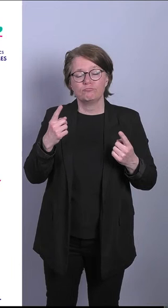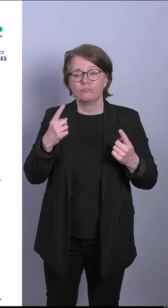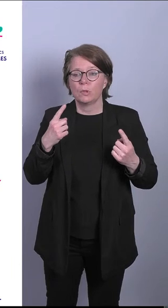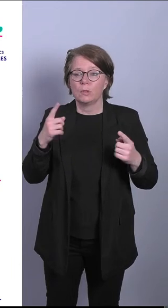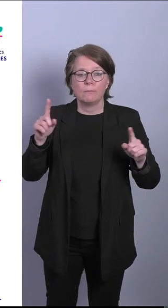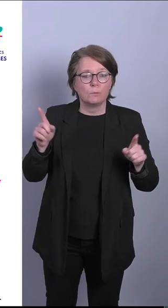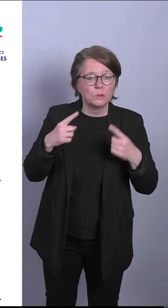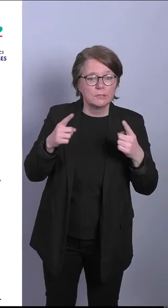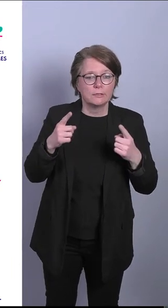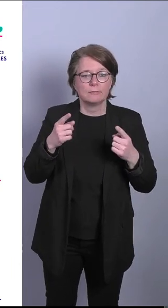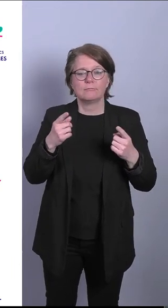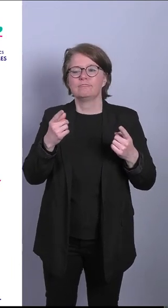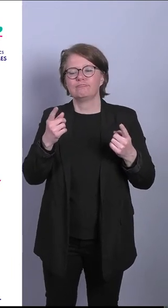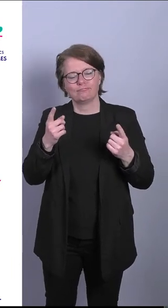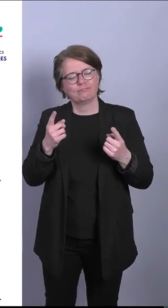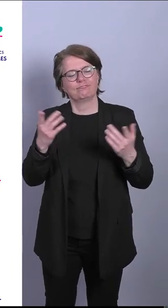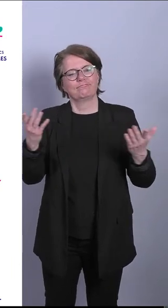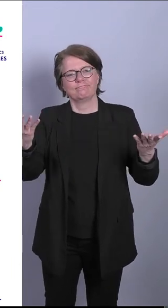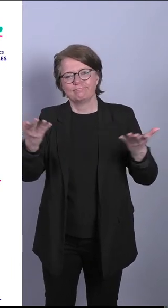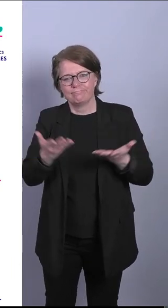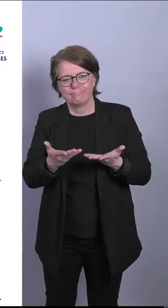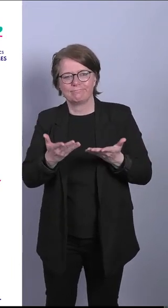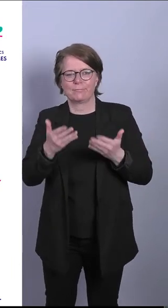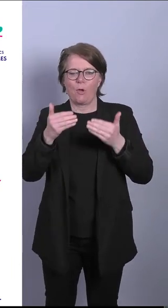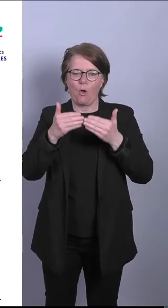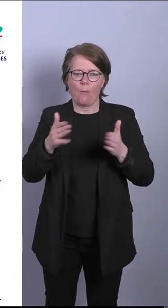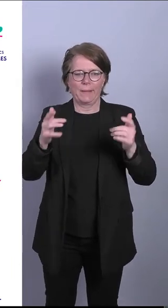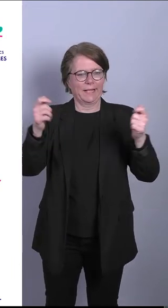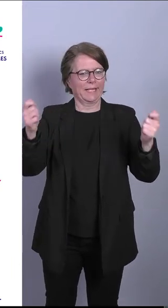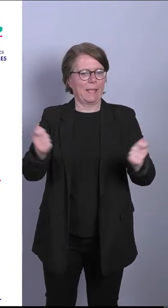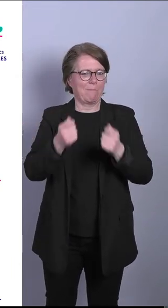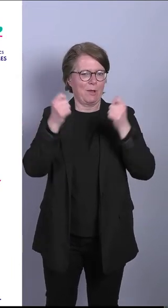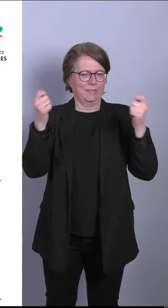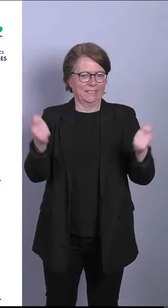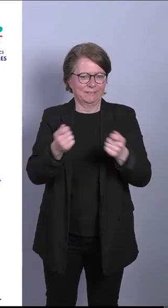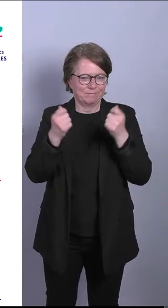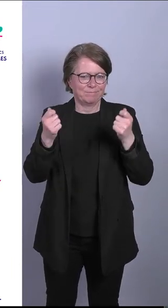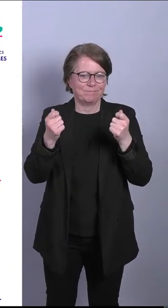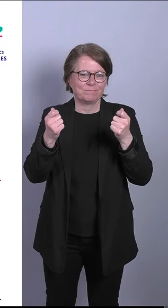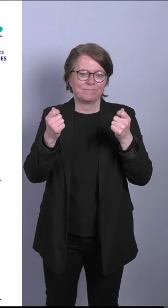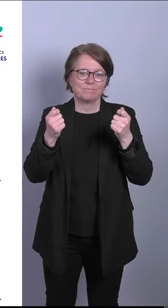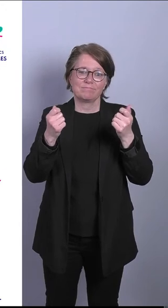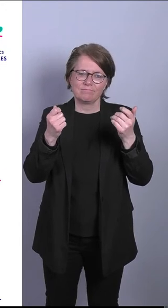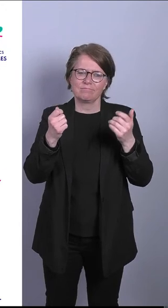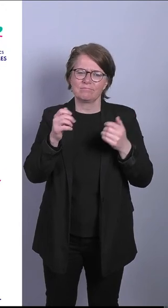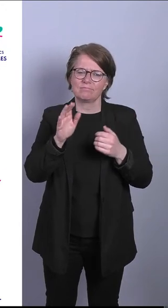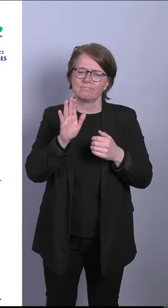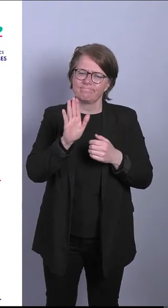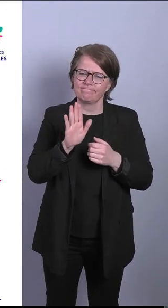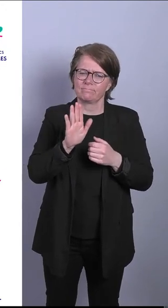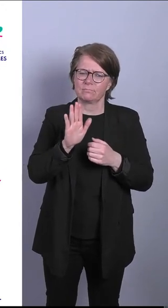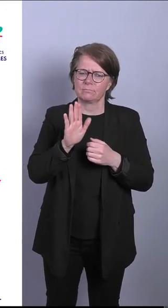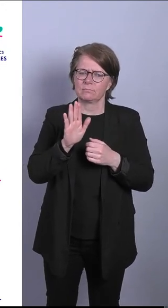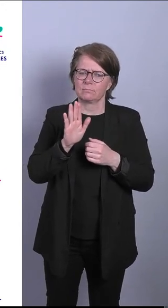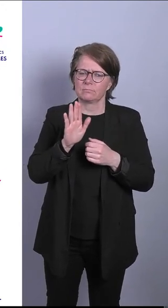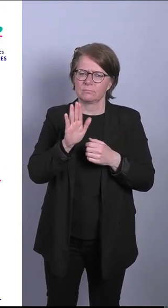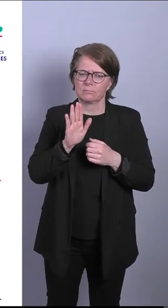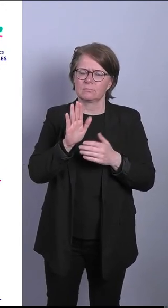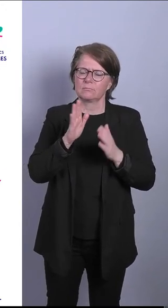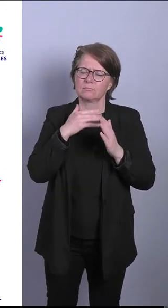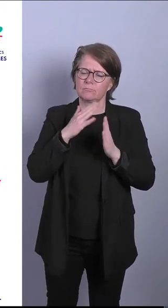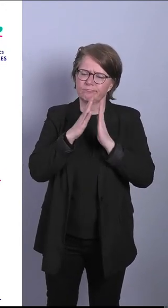working. I think right now, the most important thing is to follow our emails and communications and read them carefully, because it